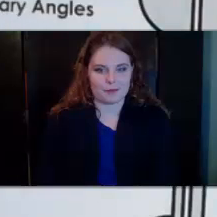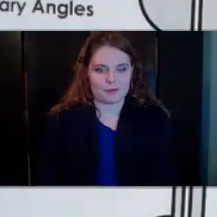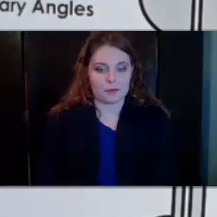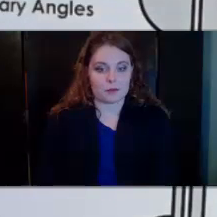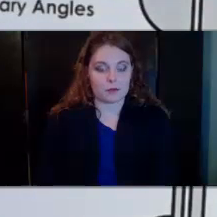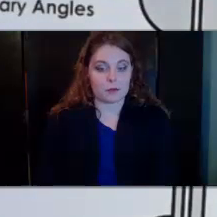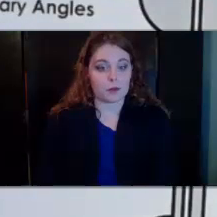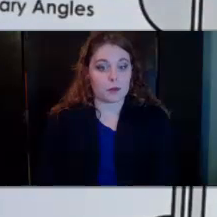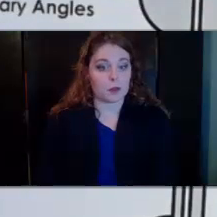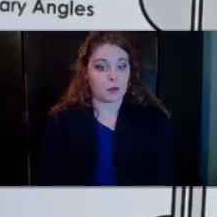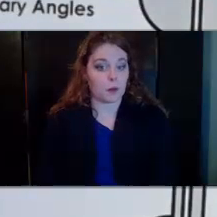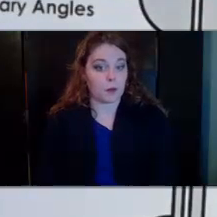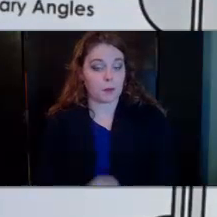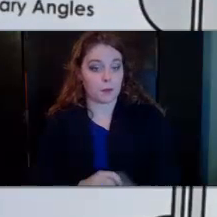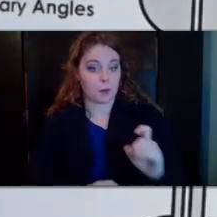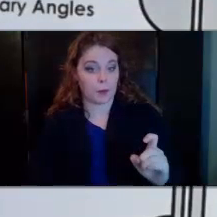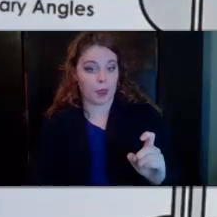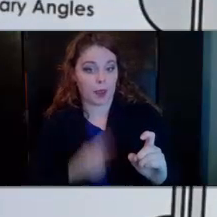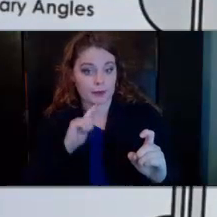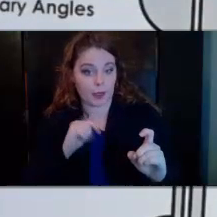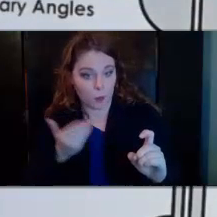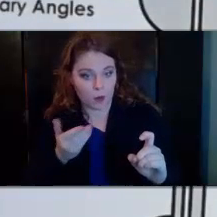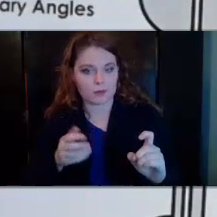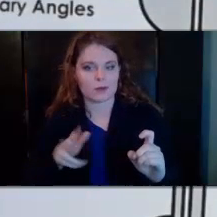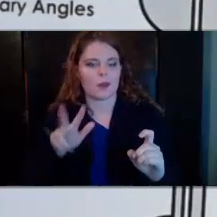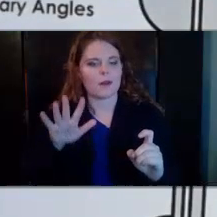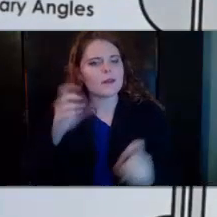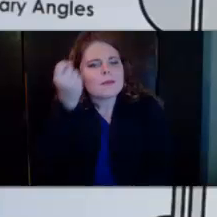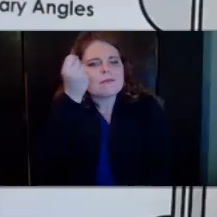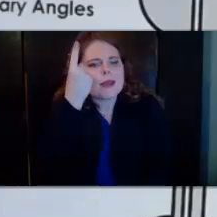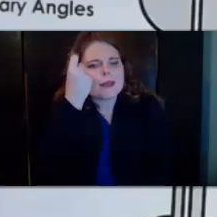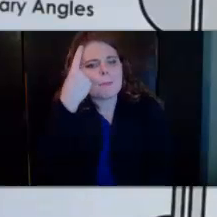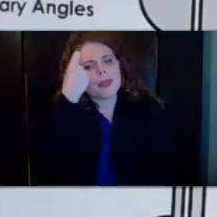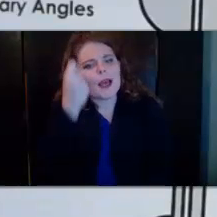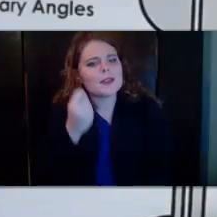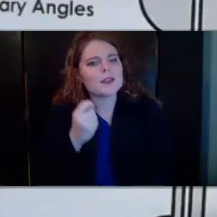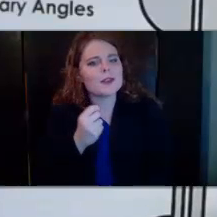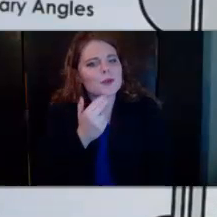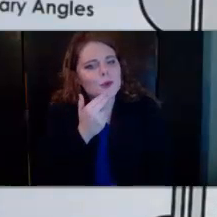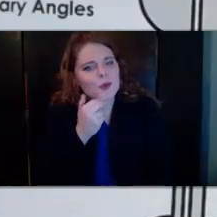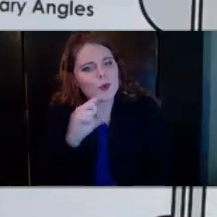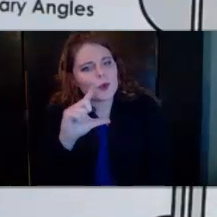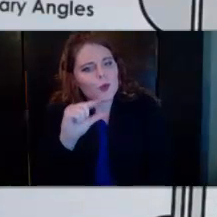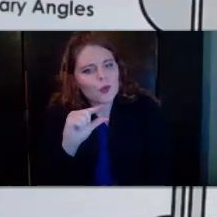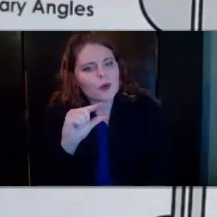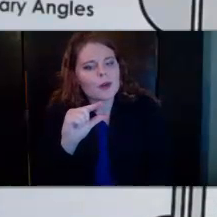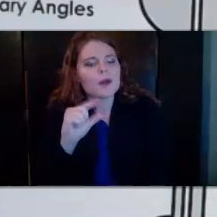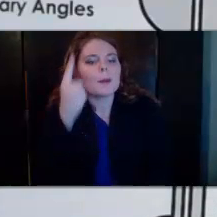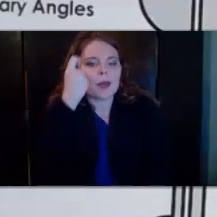So our missing angle over here is 35 degrees, which makes sense because it's an acute angle, which is less than 90.